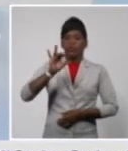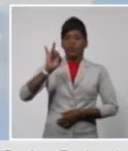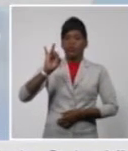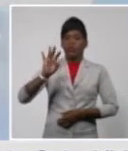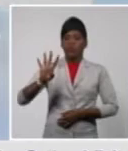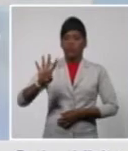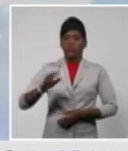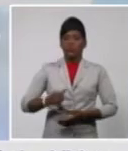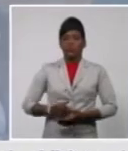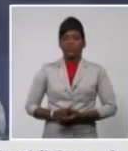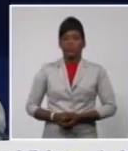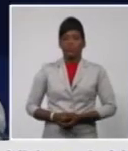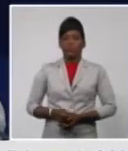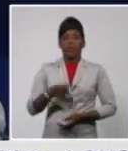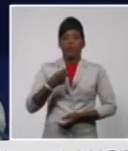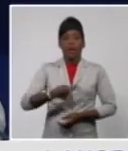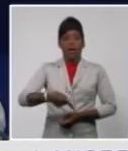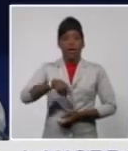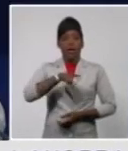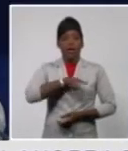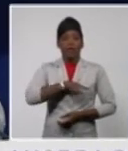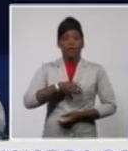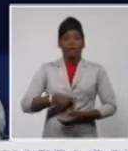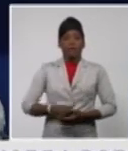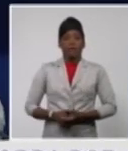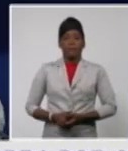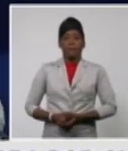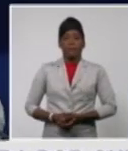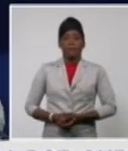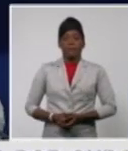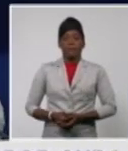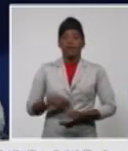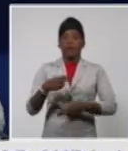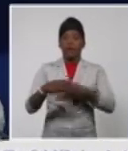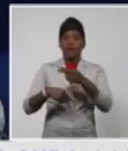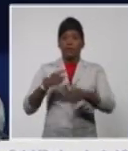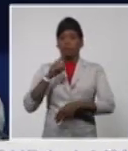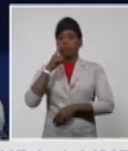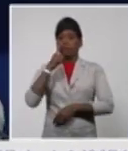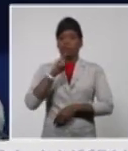Yesterday, again, over 7,000 samples were processed,